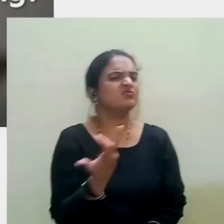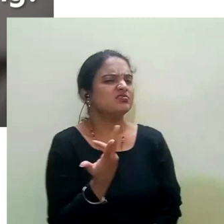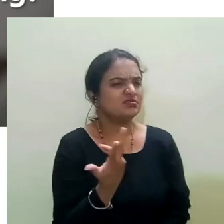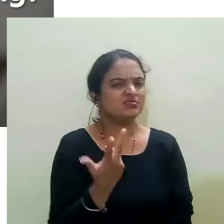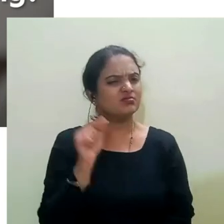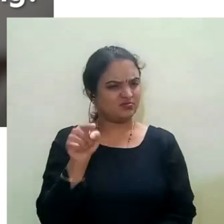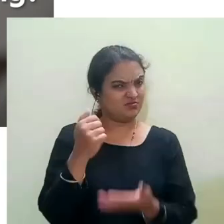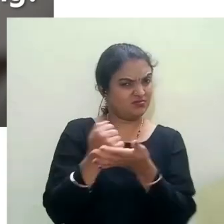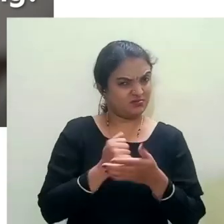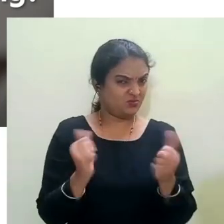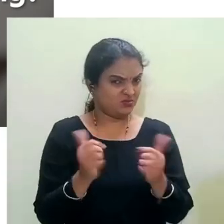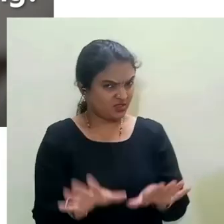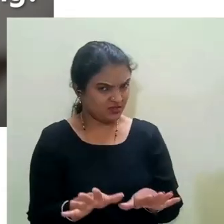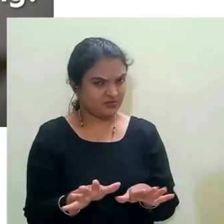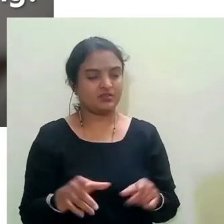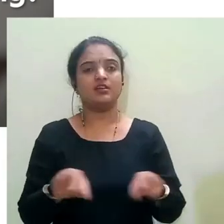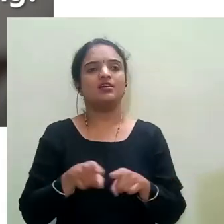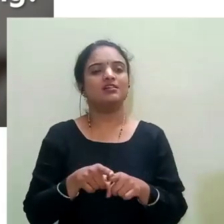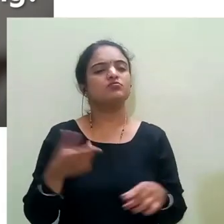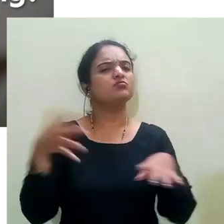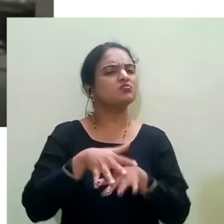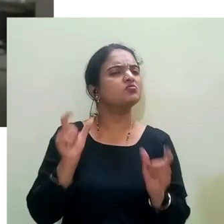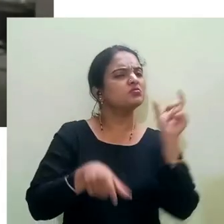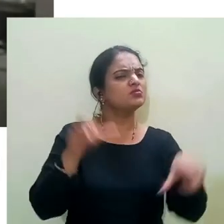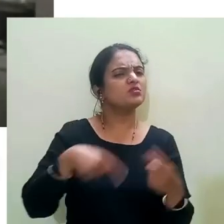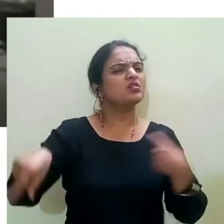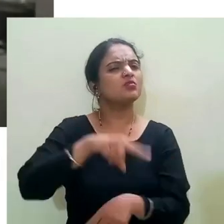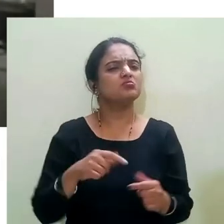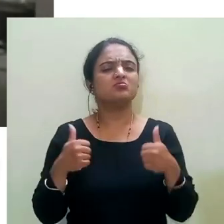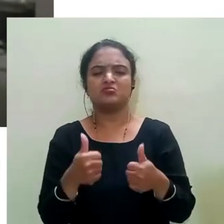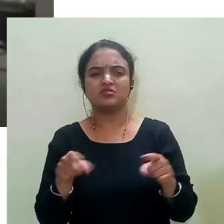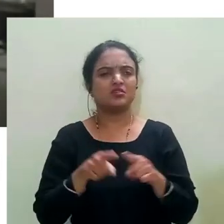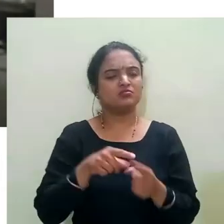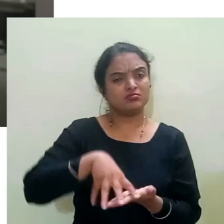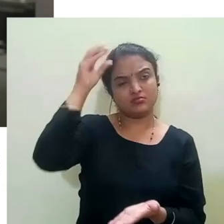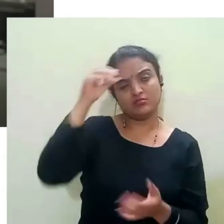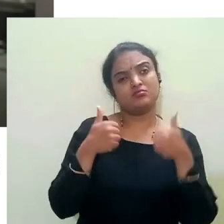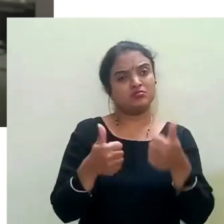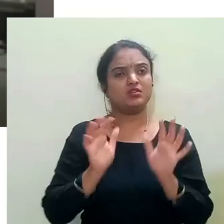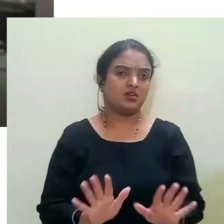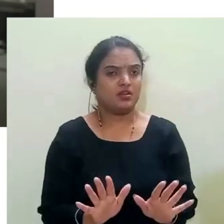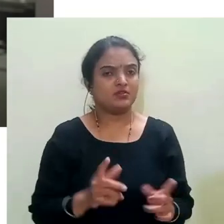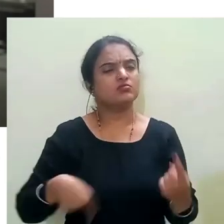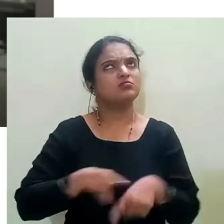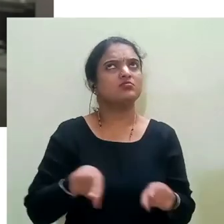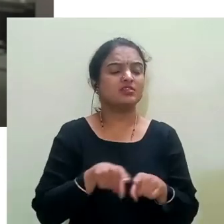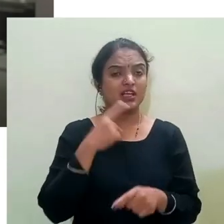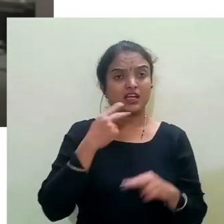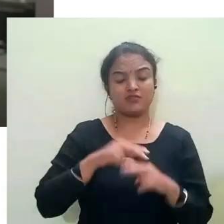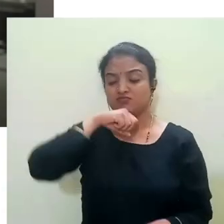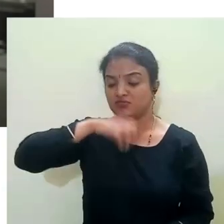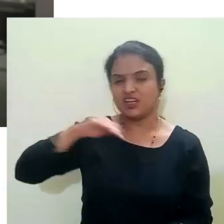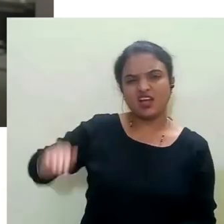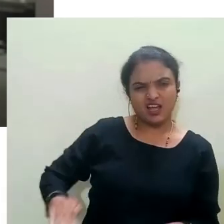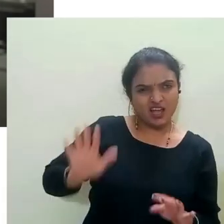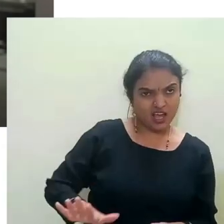What is art-integrated learning, and how can it help you? Involvement in the arts can help produce well-rounded individuals,